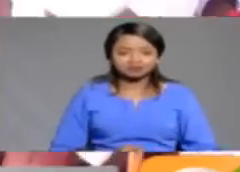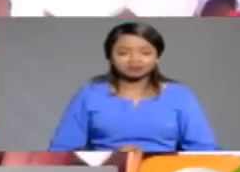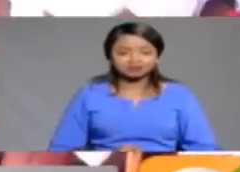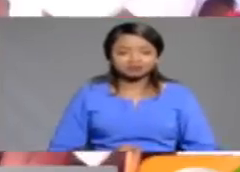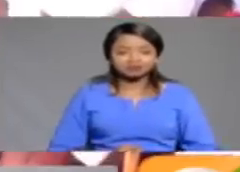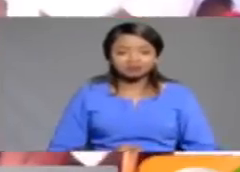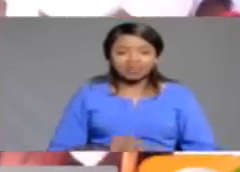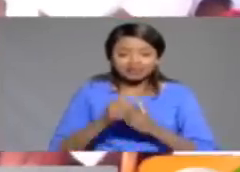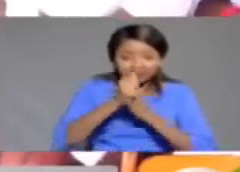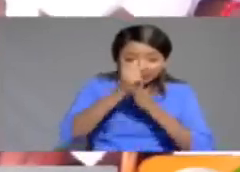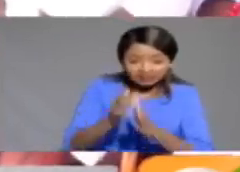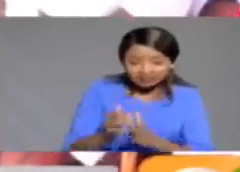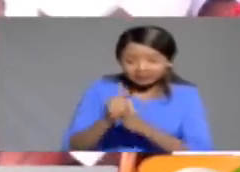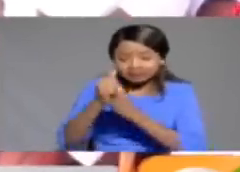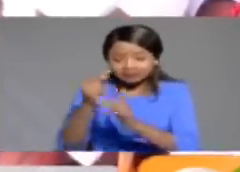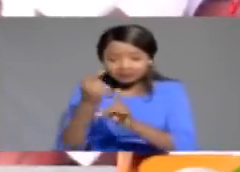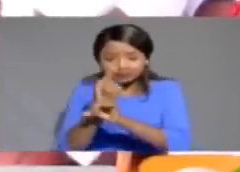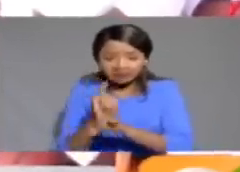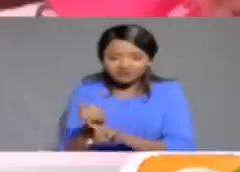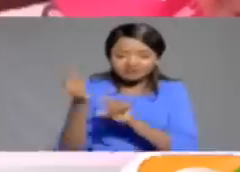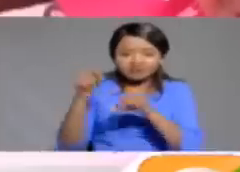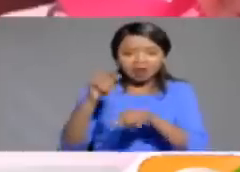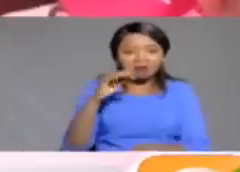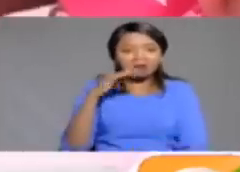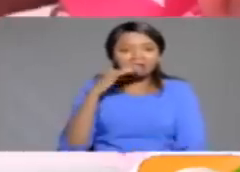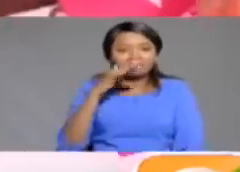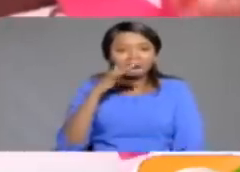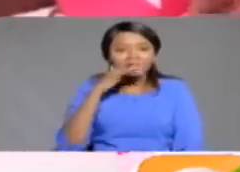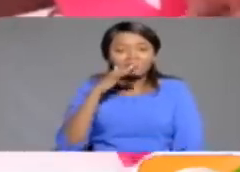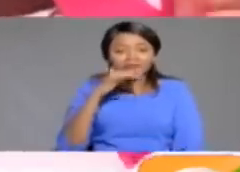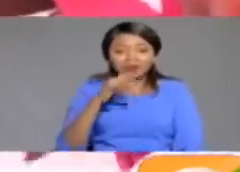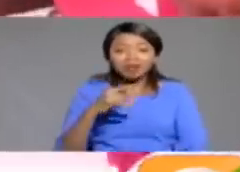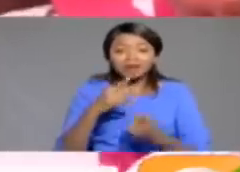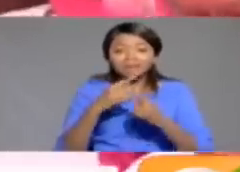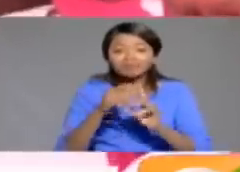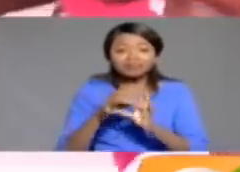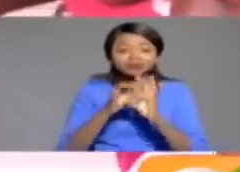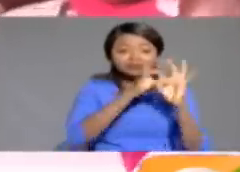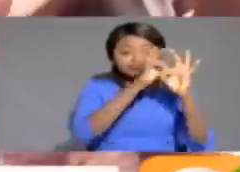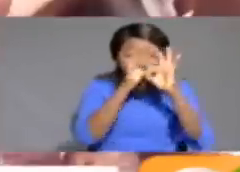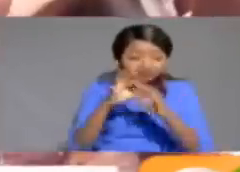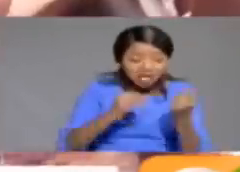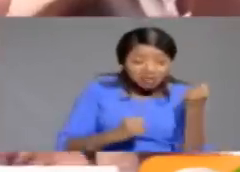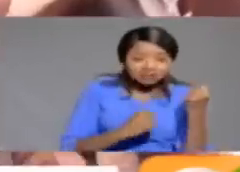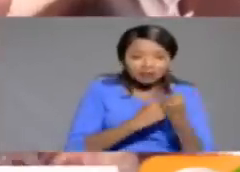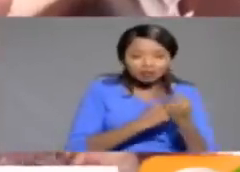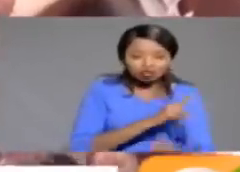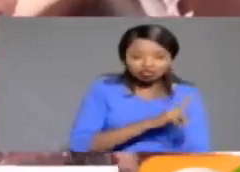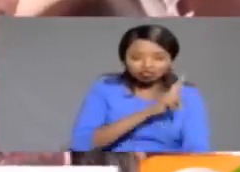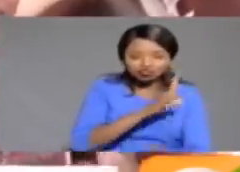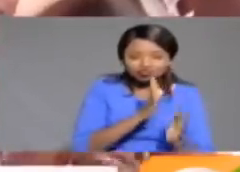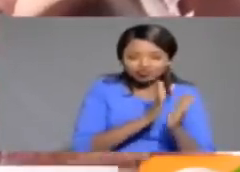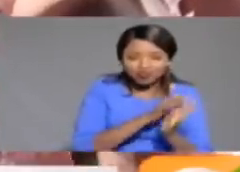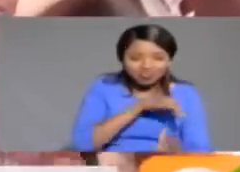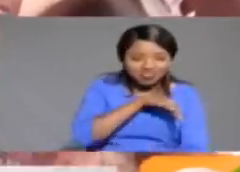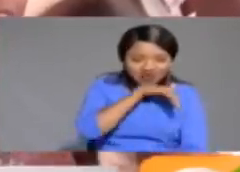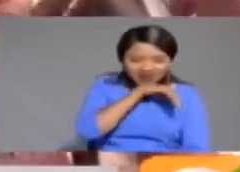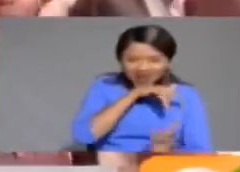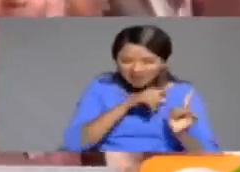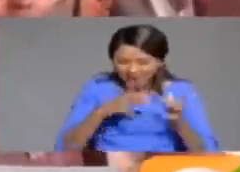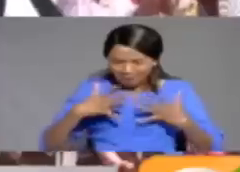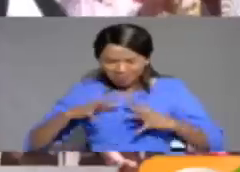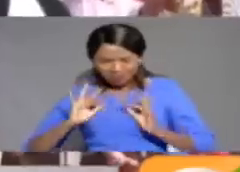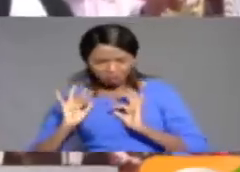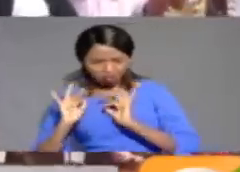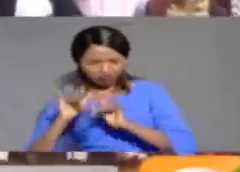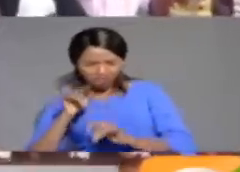Leader after leader taking to the podium echoed President Uhuru Kenyatta and their handshake with Raila Odinga. But the crowd did not take too kindly the split